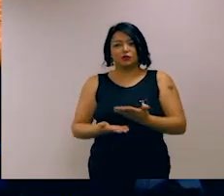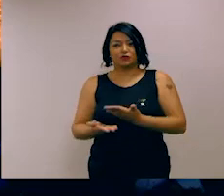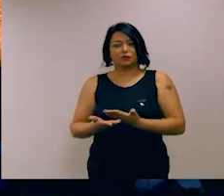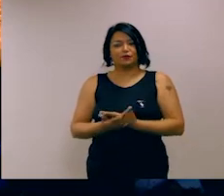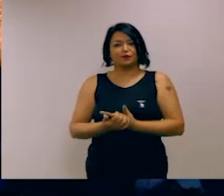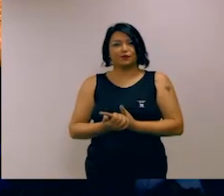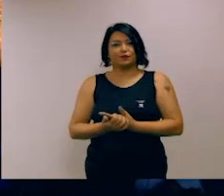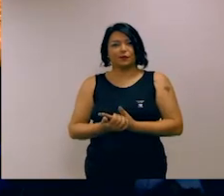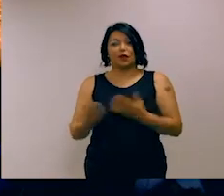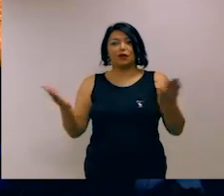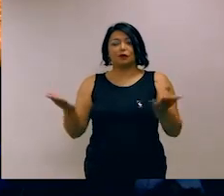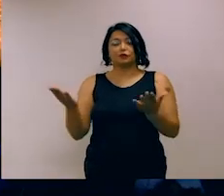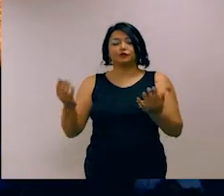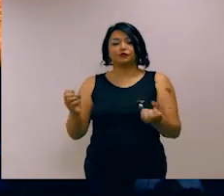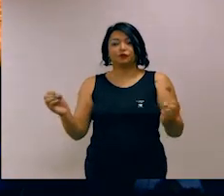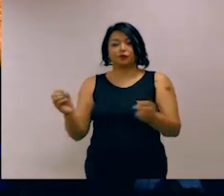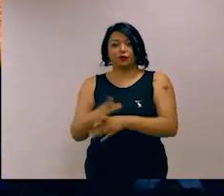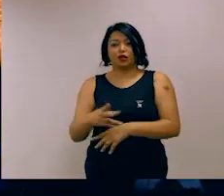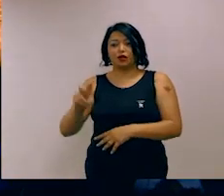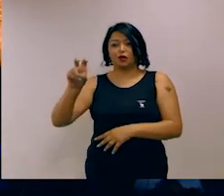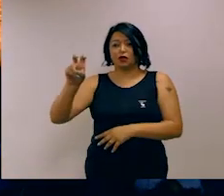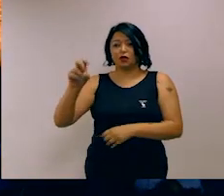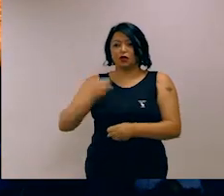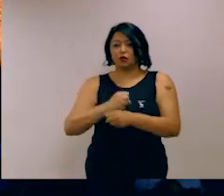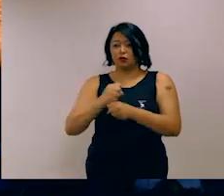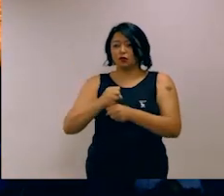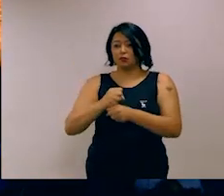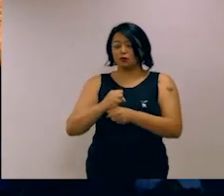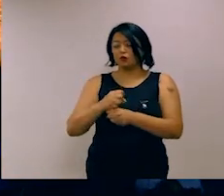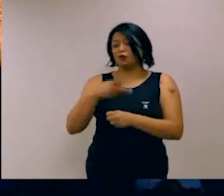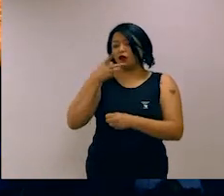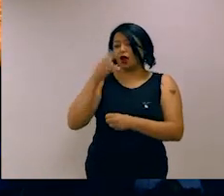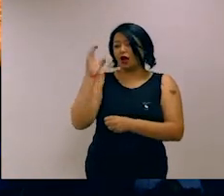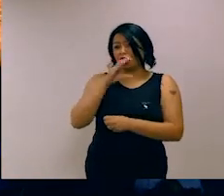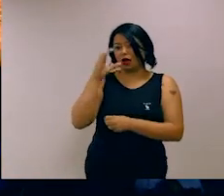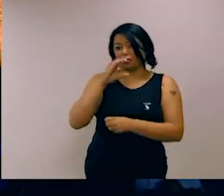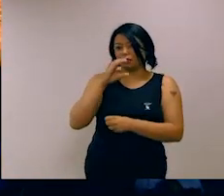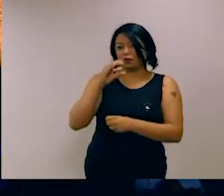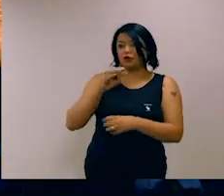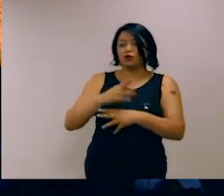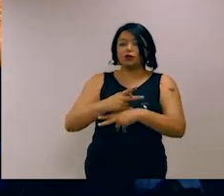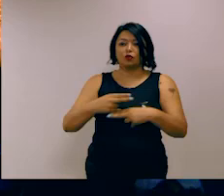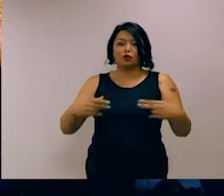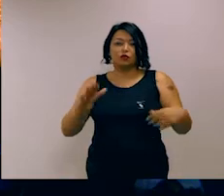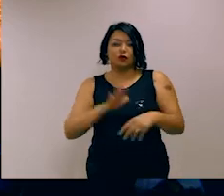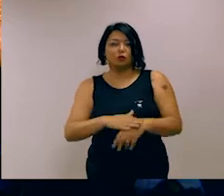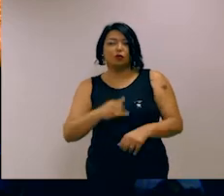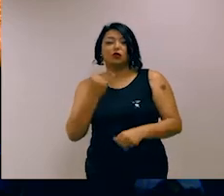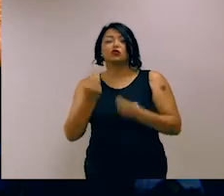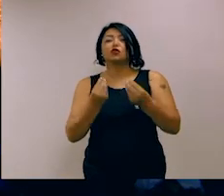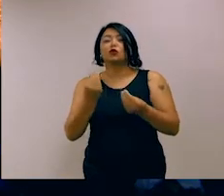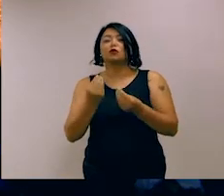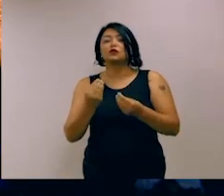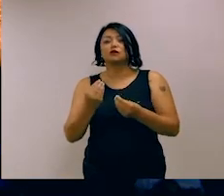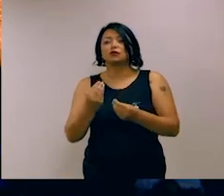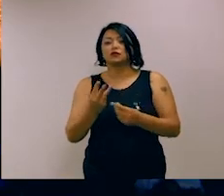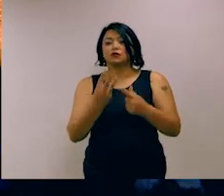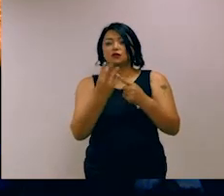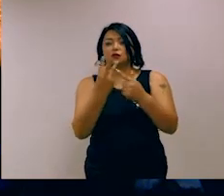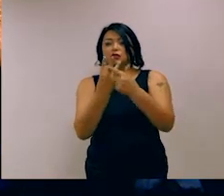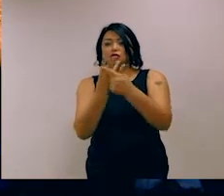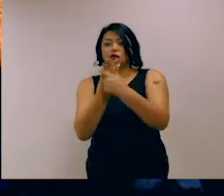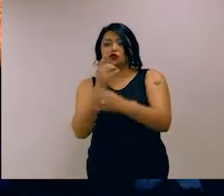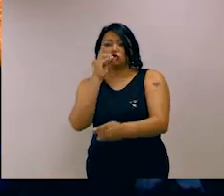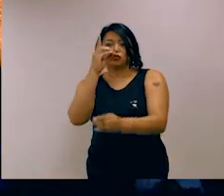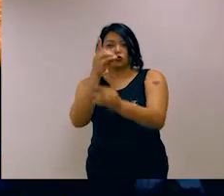And today, we are completing 5 years. So I will speak really briefly important things on how